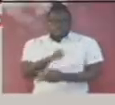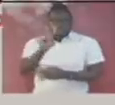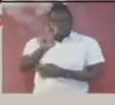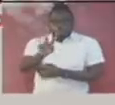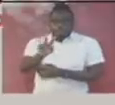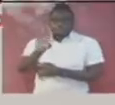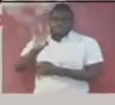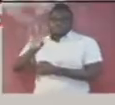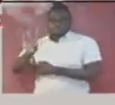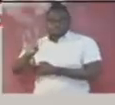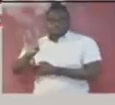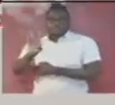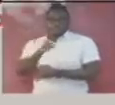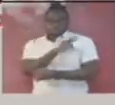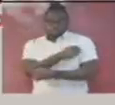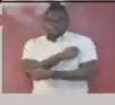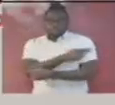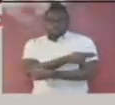of recovered patients,